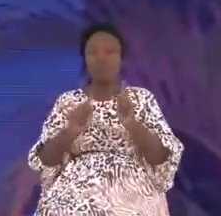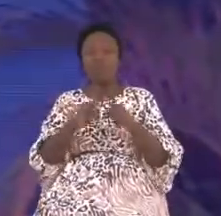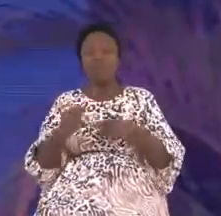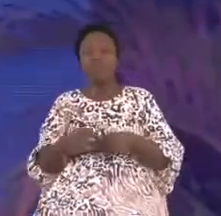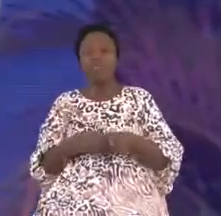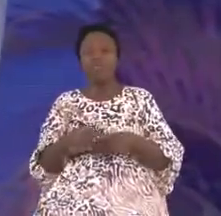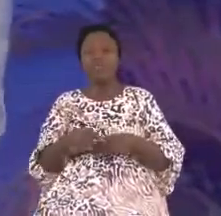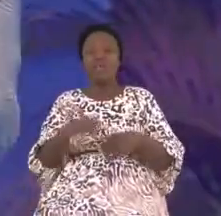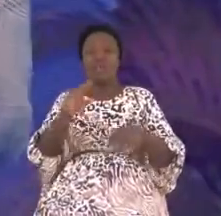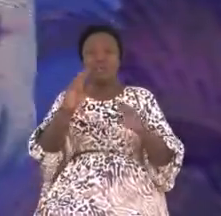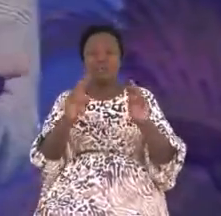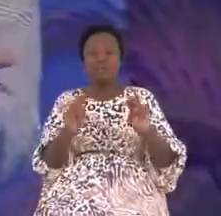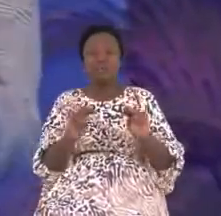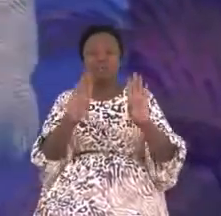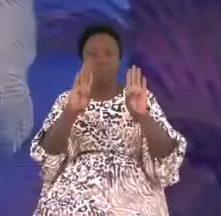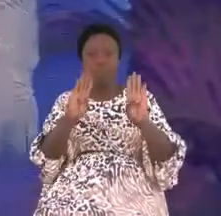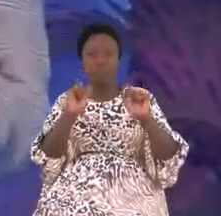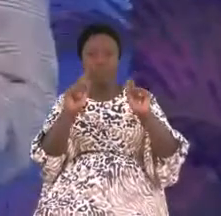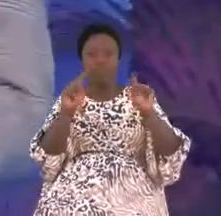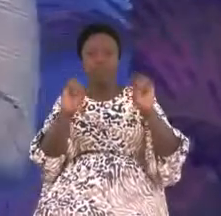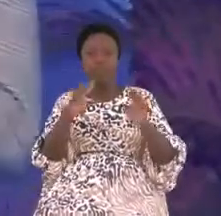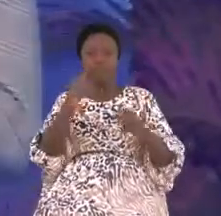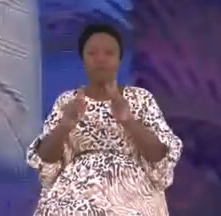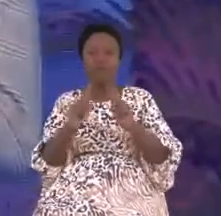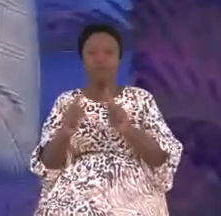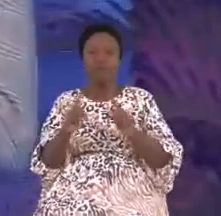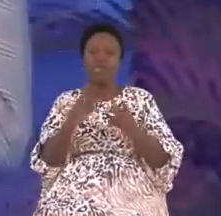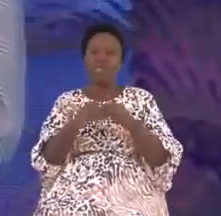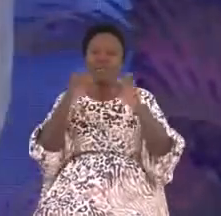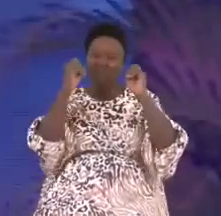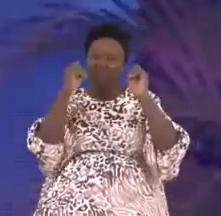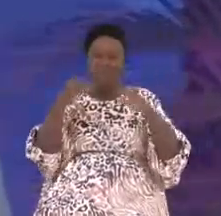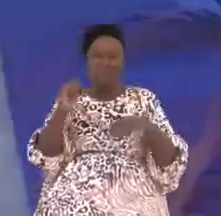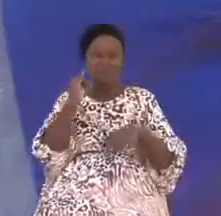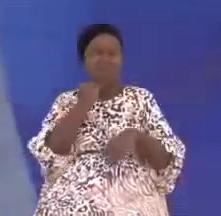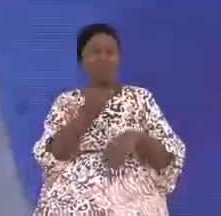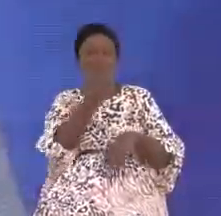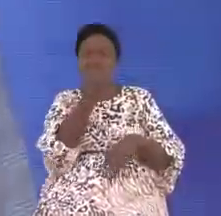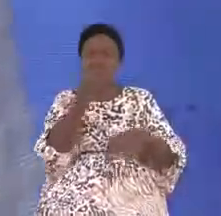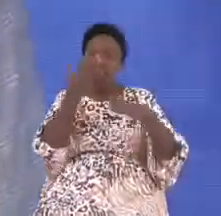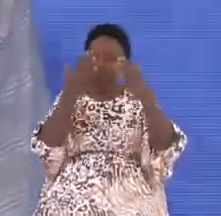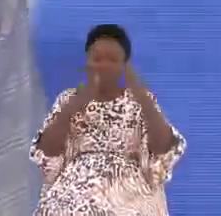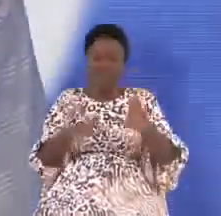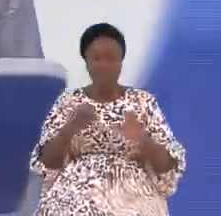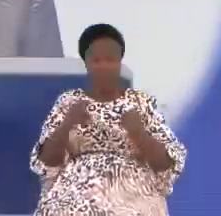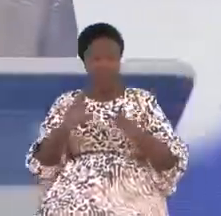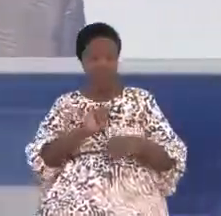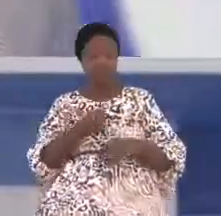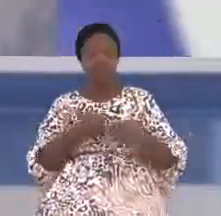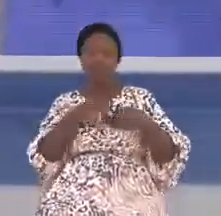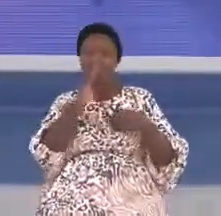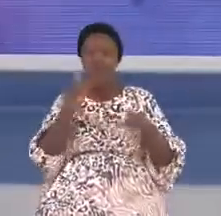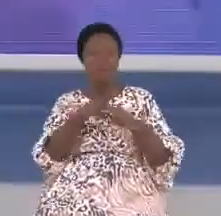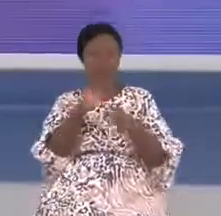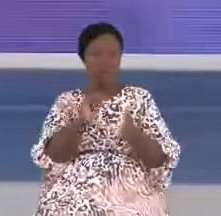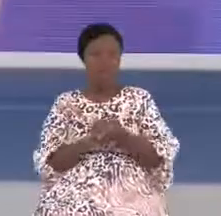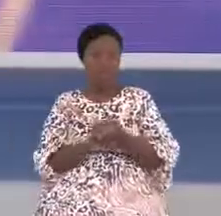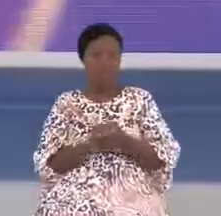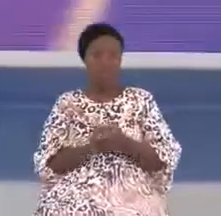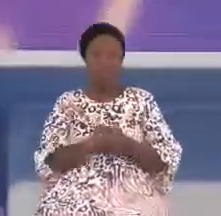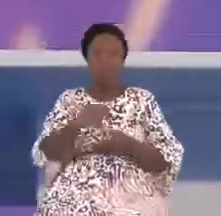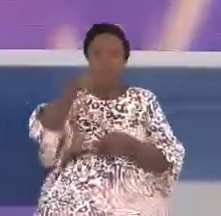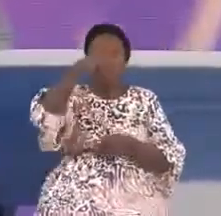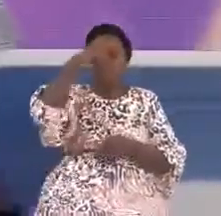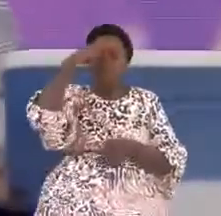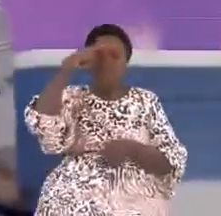people of israel died many of us have been like that because the